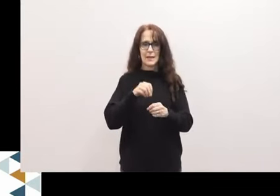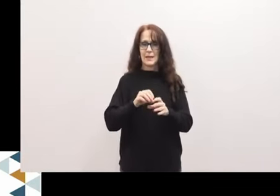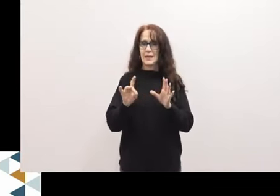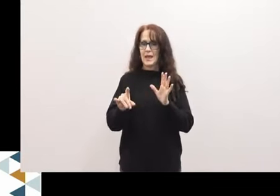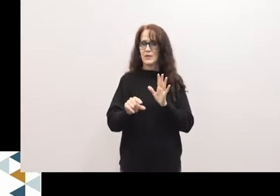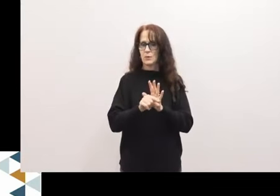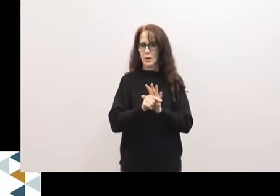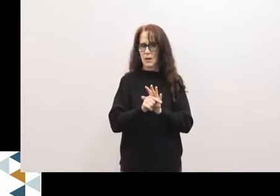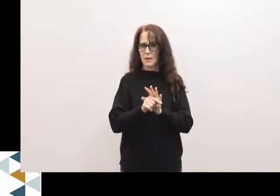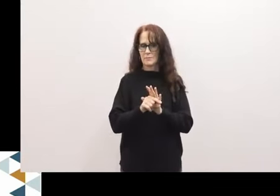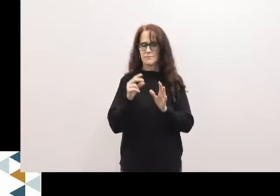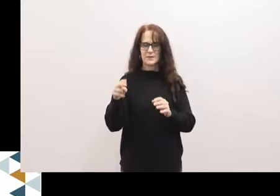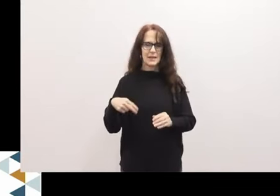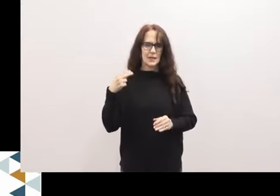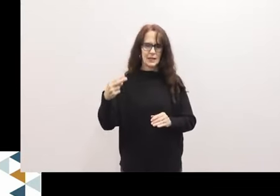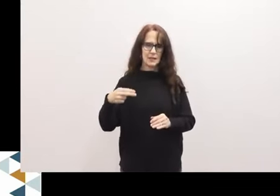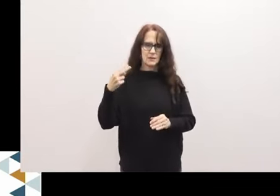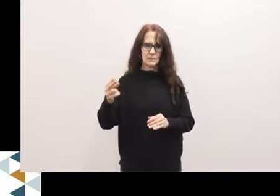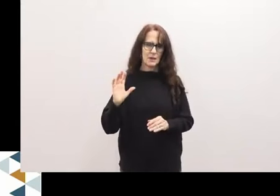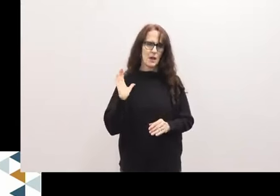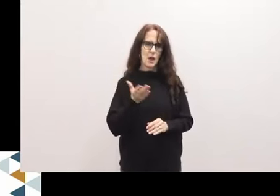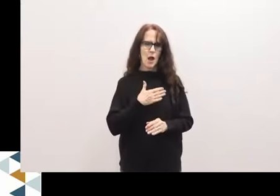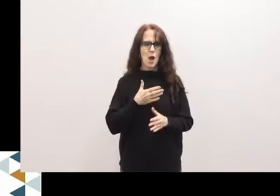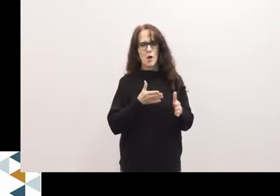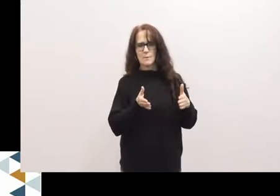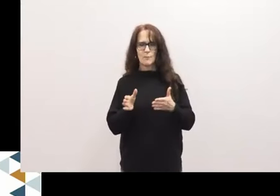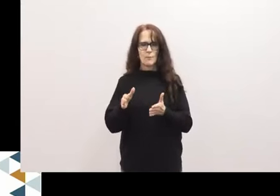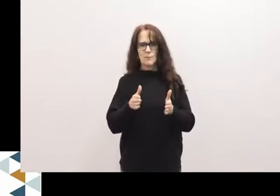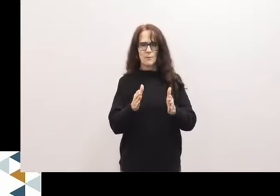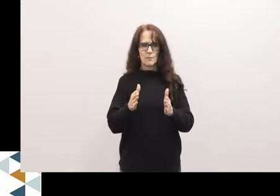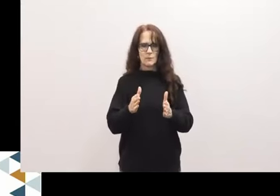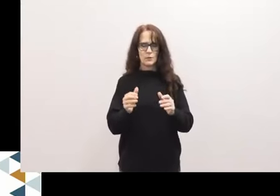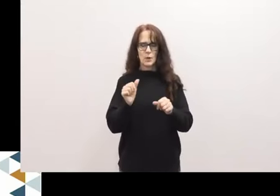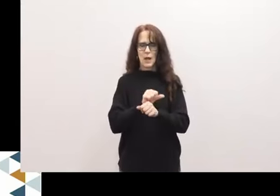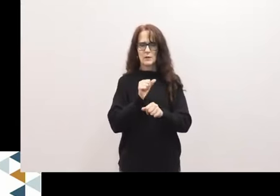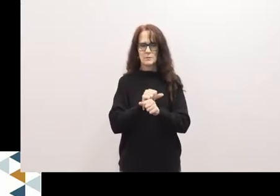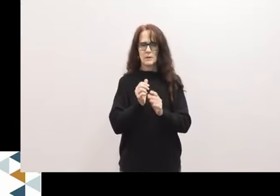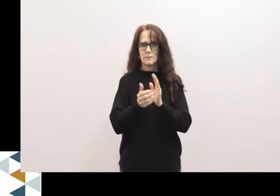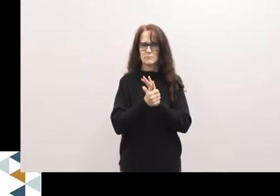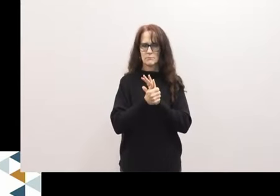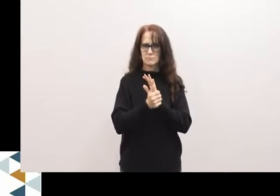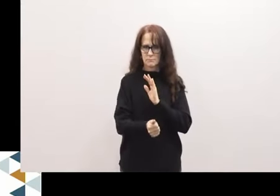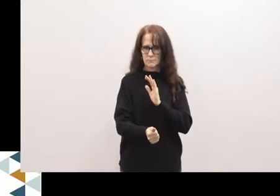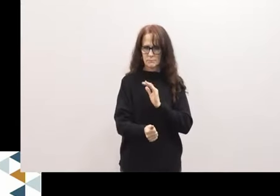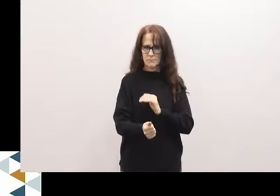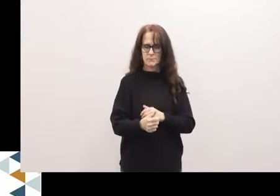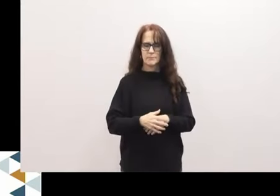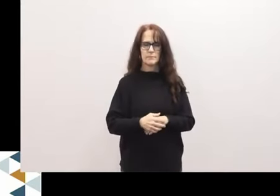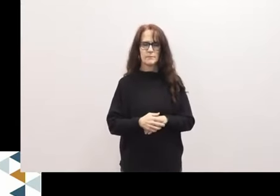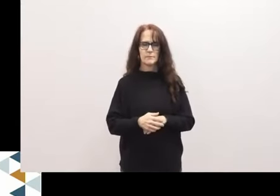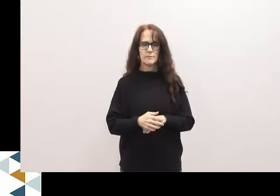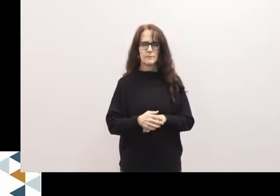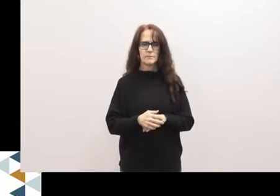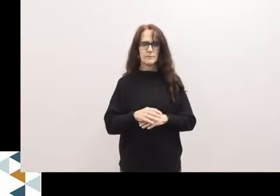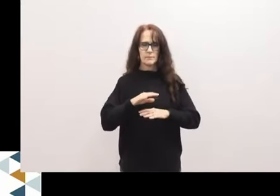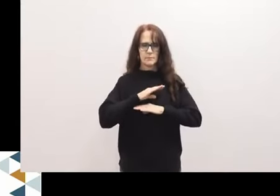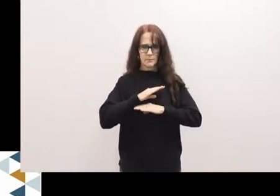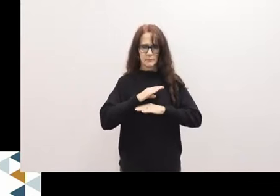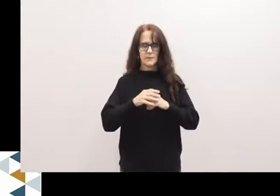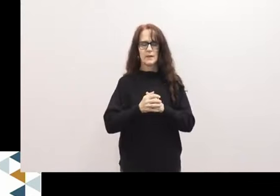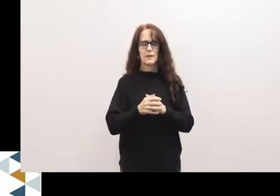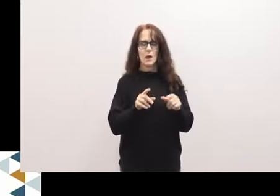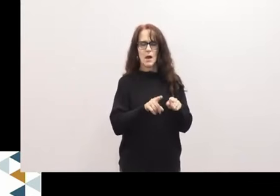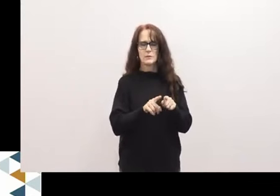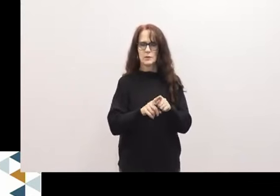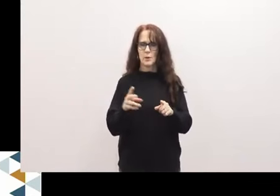So those are historically, those have been our pathways to algebra proficiency. But we need to look at the historical variations also